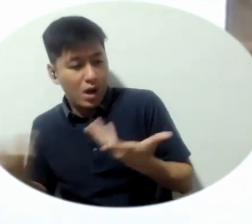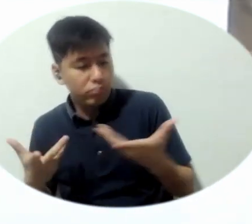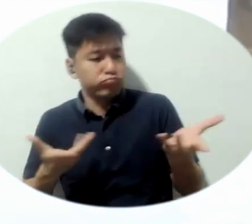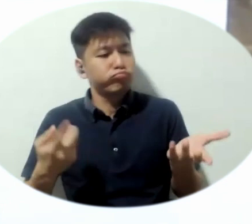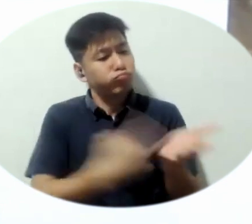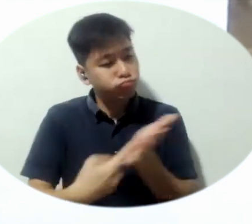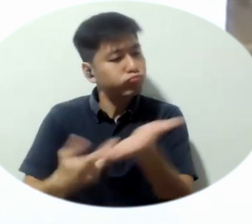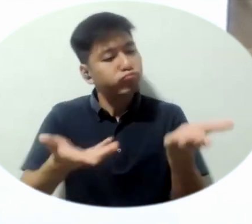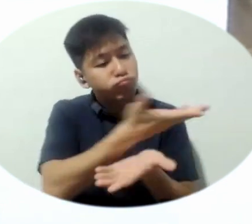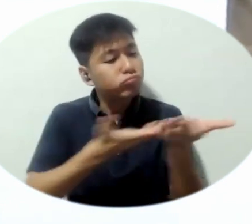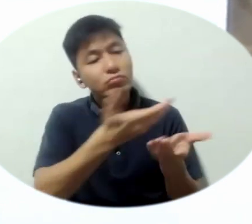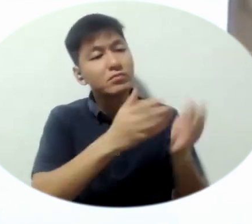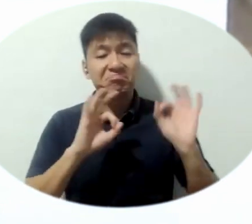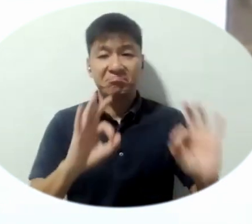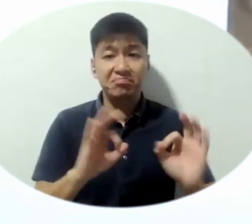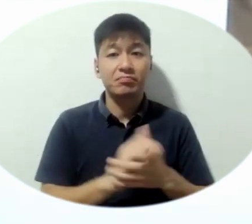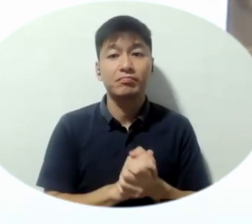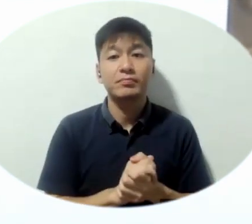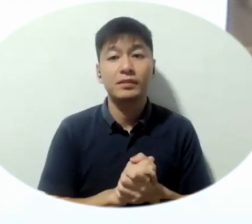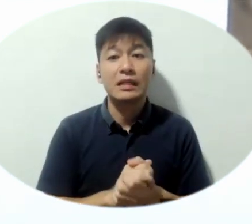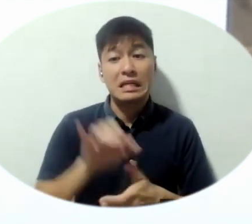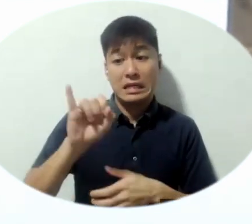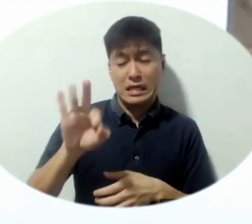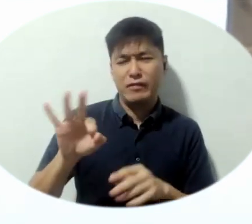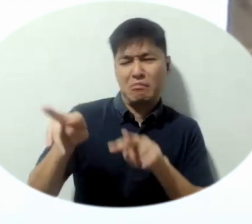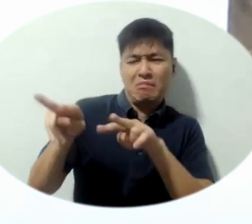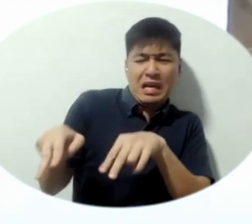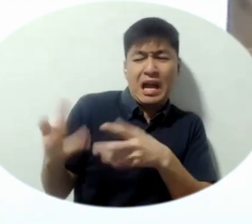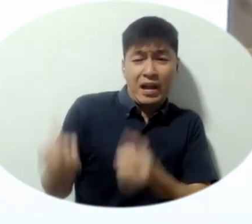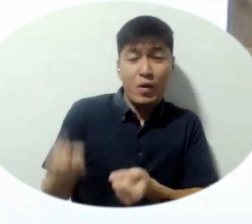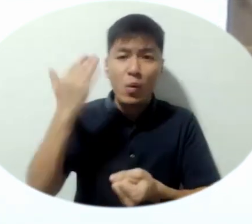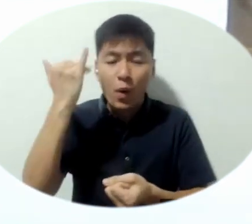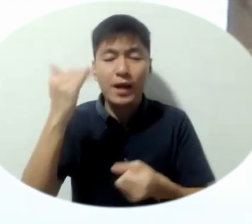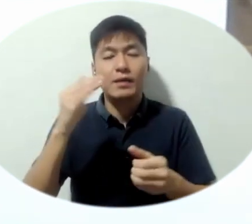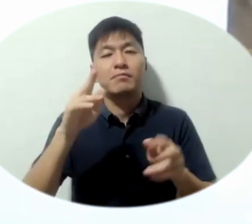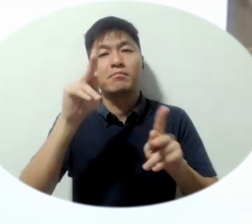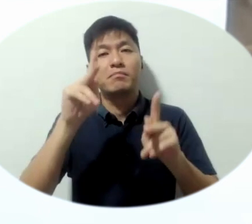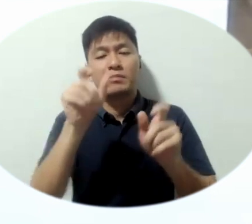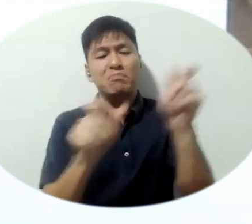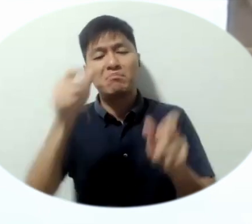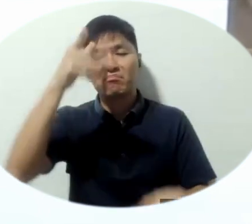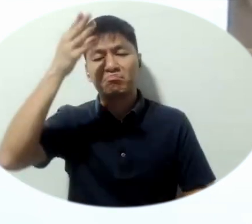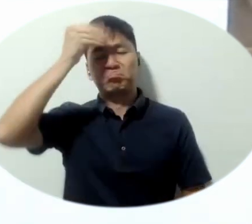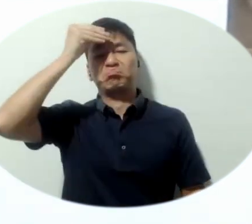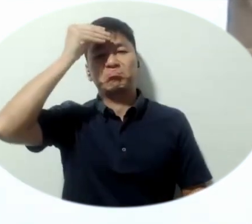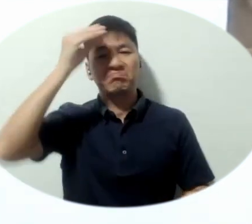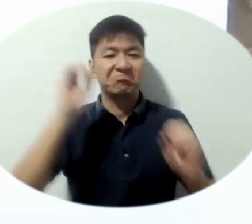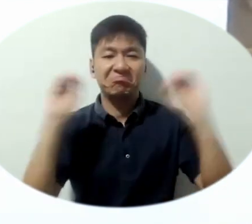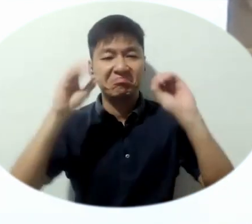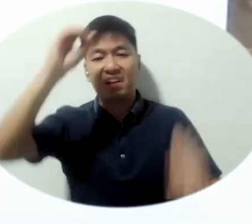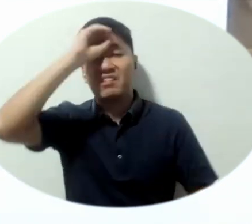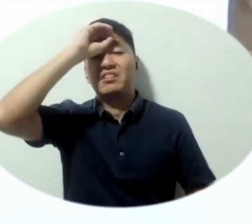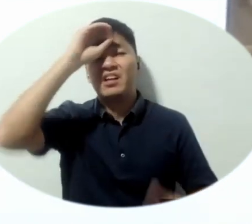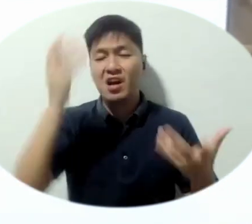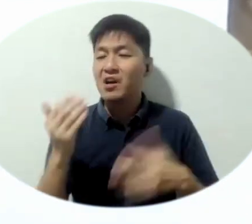stigma, then it will be because people have a lack of knowledge that what is this happening to their